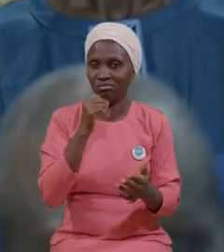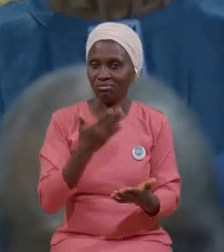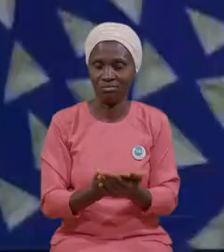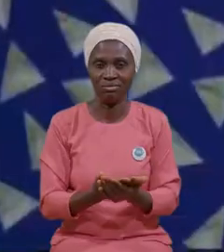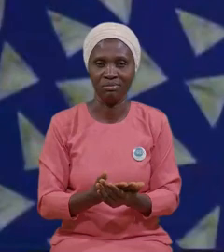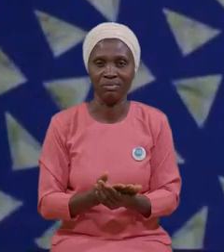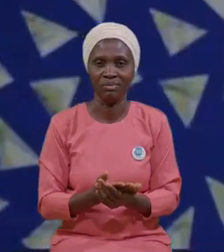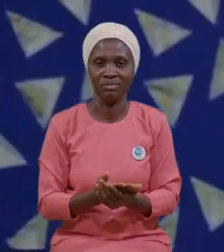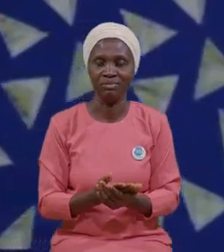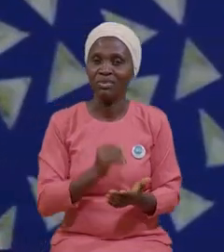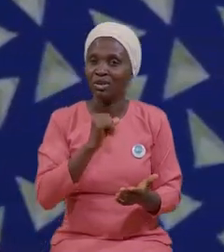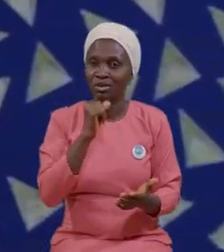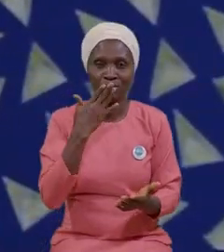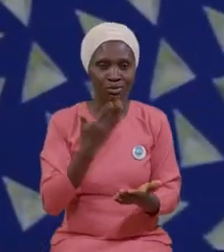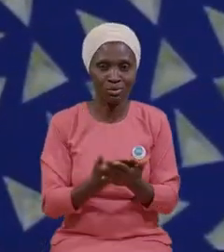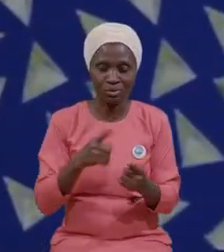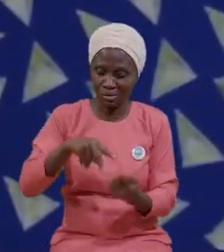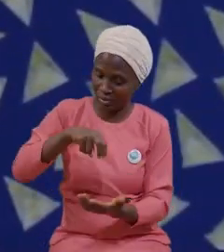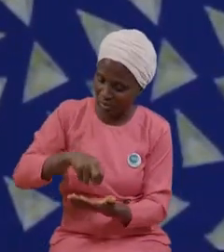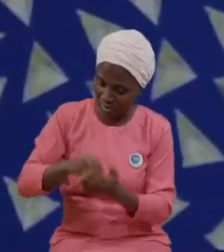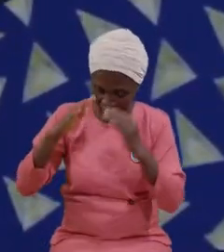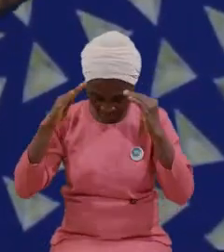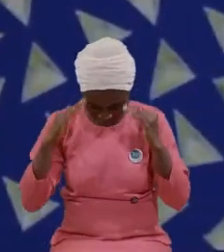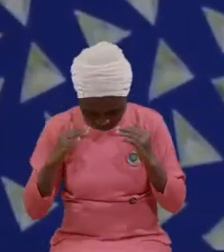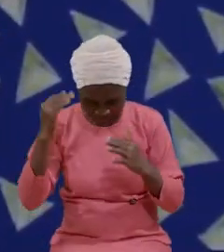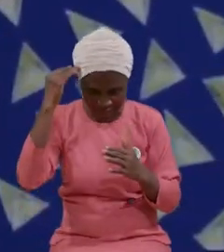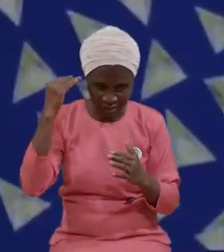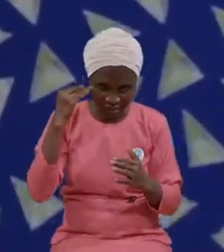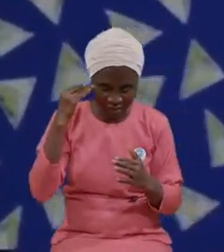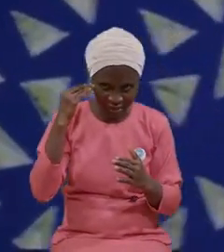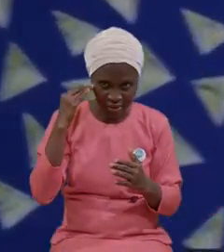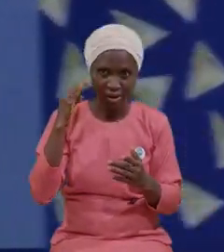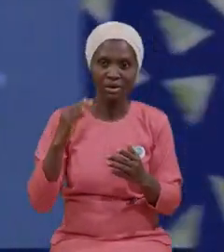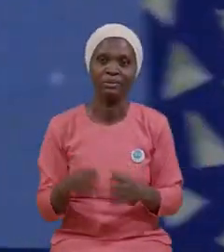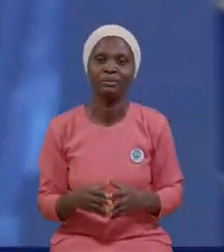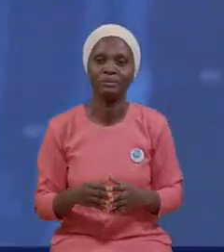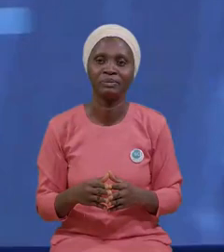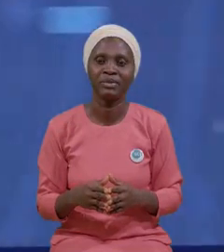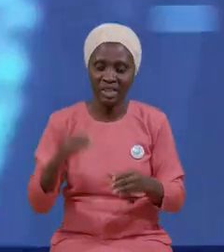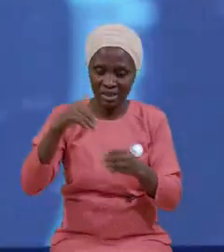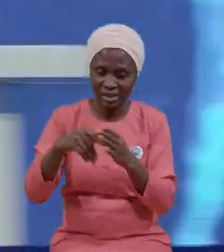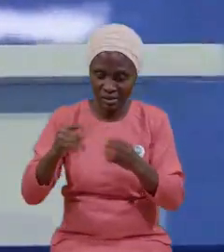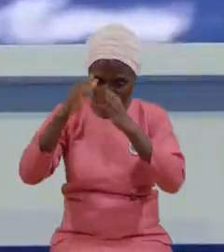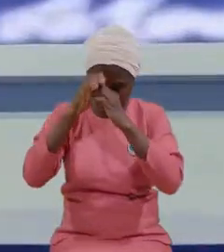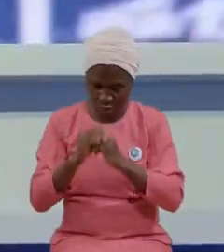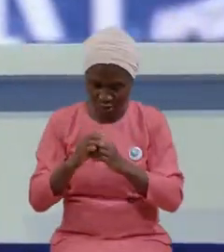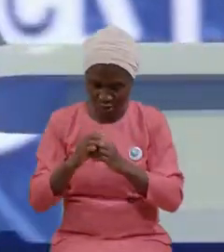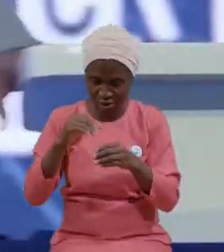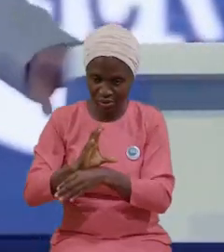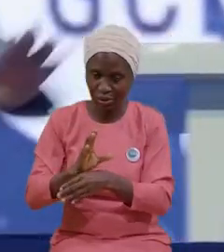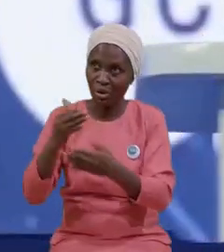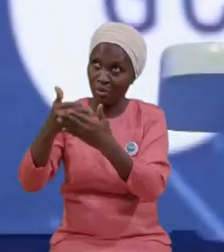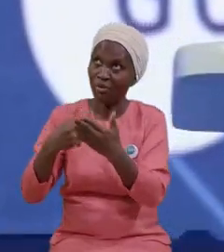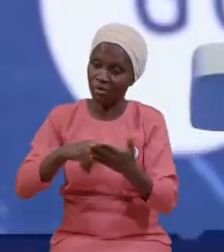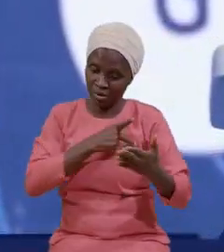It's not good to bend the knee and bow the head for the Prince of Peace in the worship, and then outside, we're